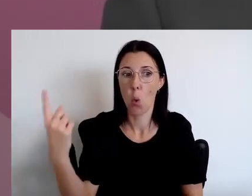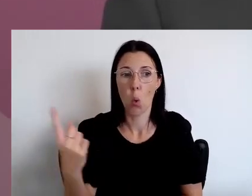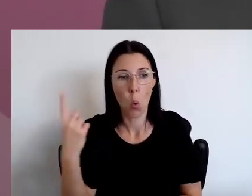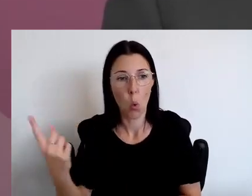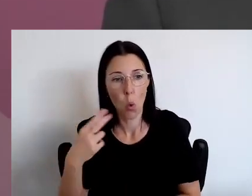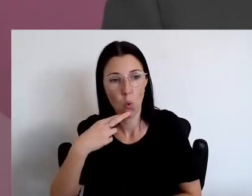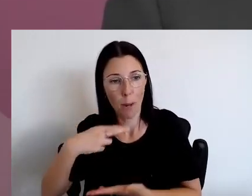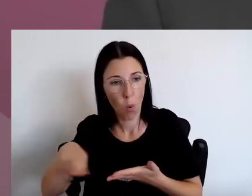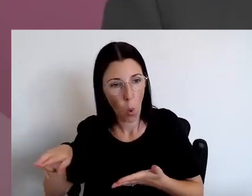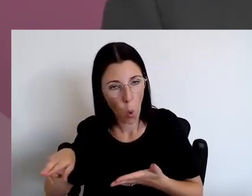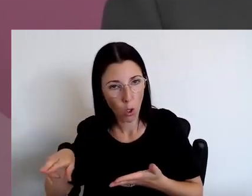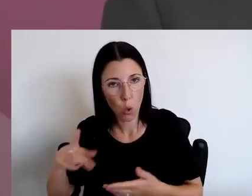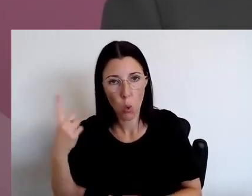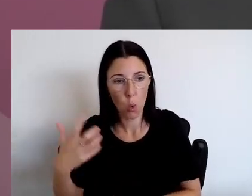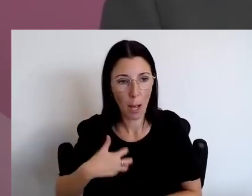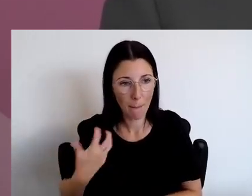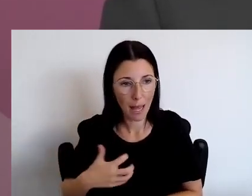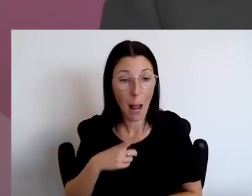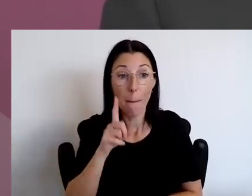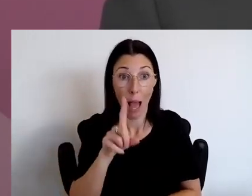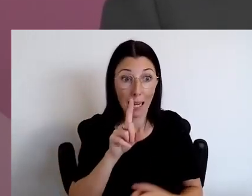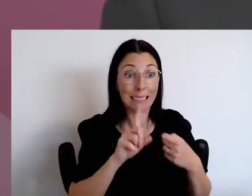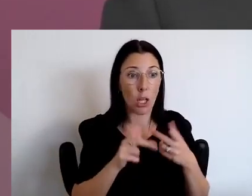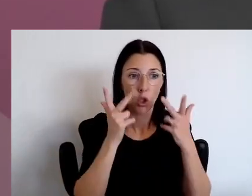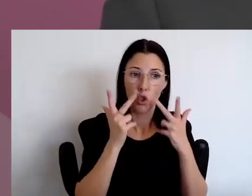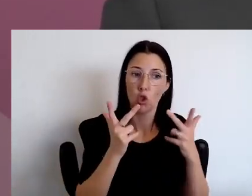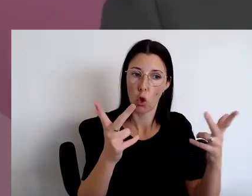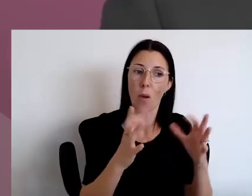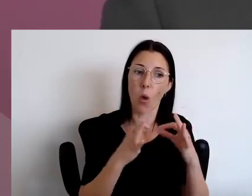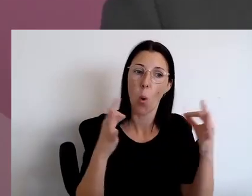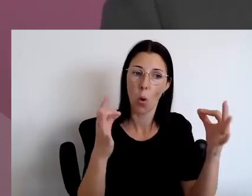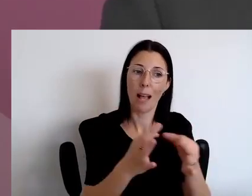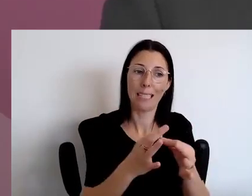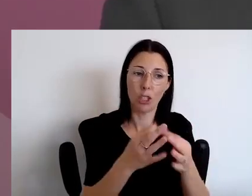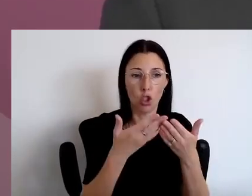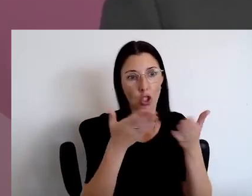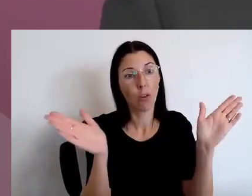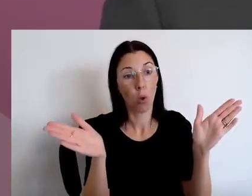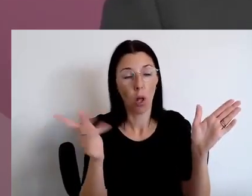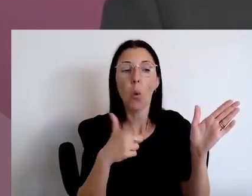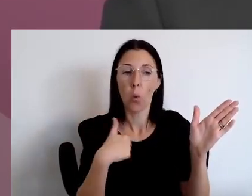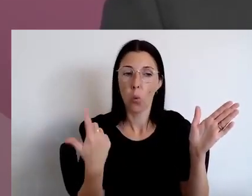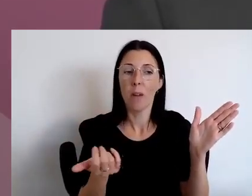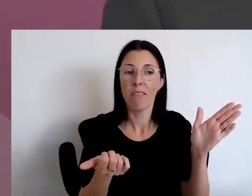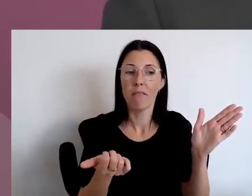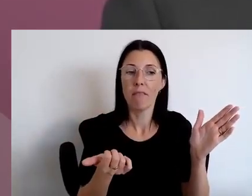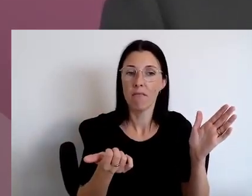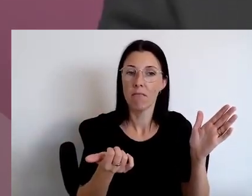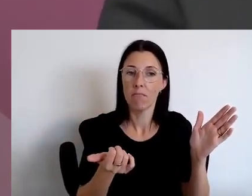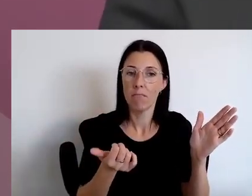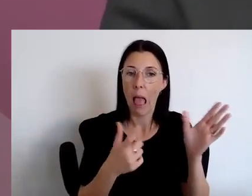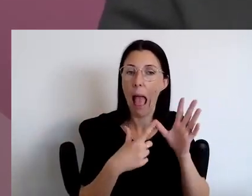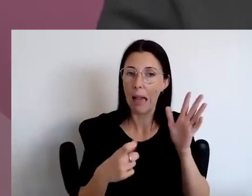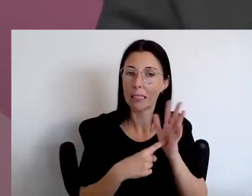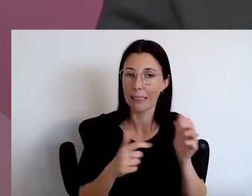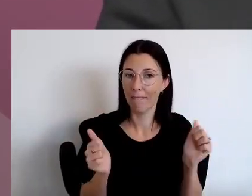a disclosure or made a complaint, but still show the organisation more broadly that we have acted on something, we have heard something, we've done